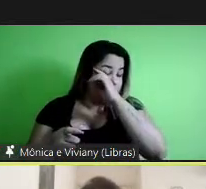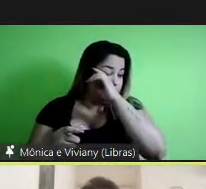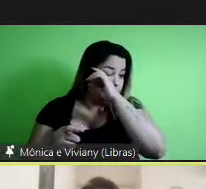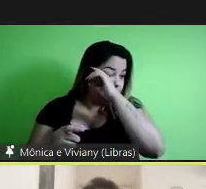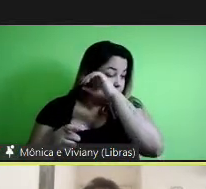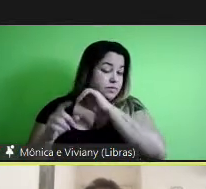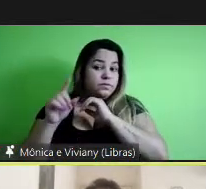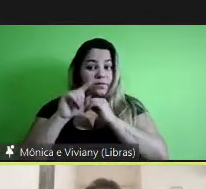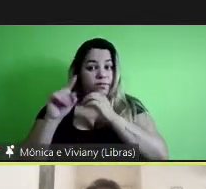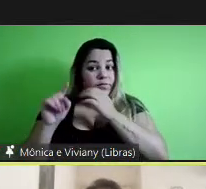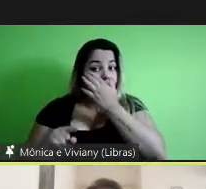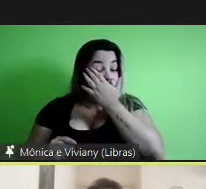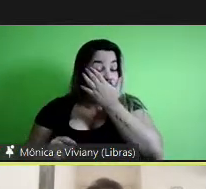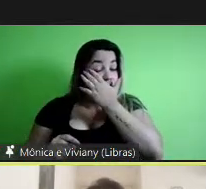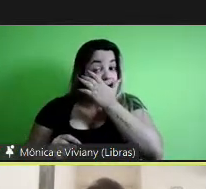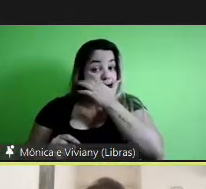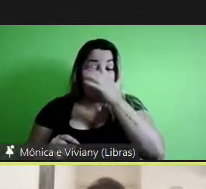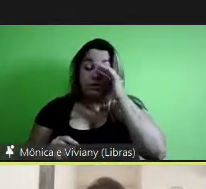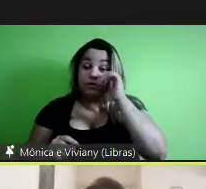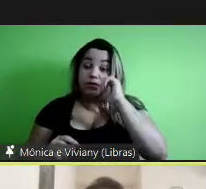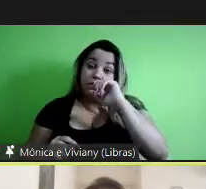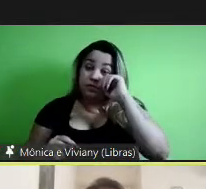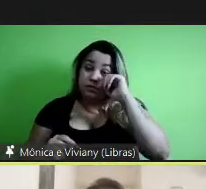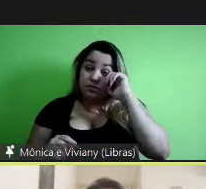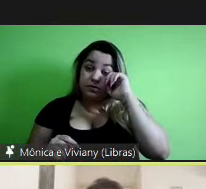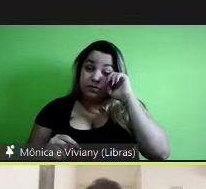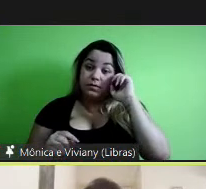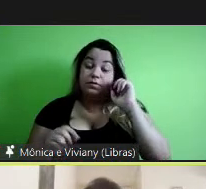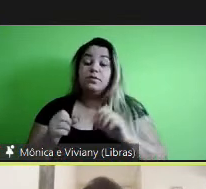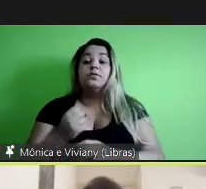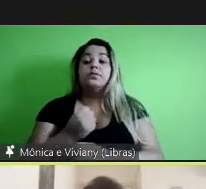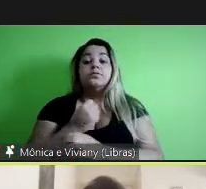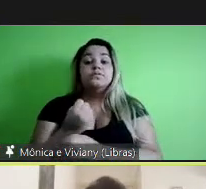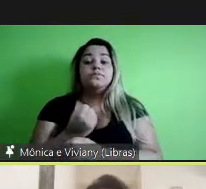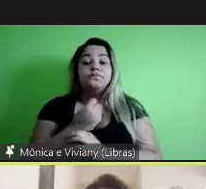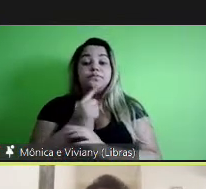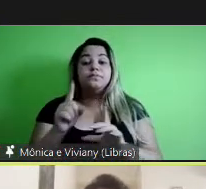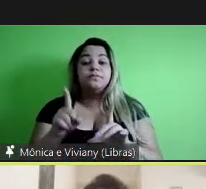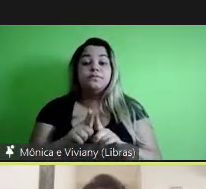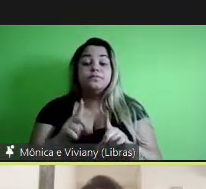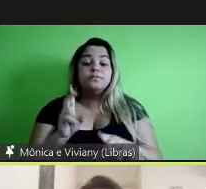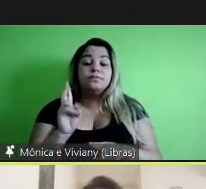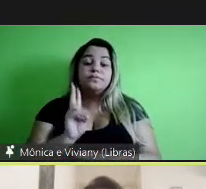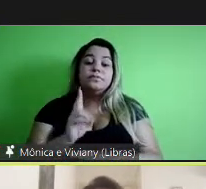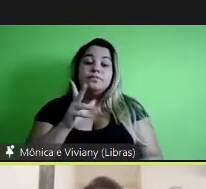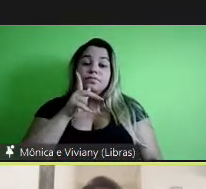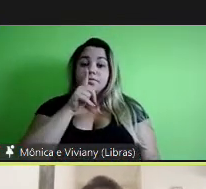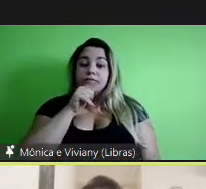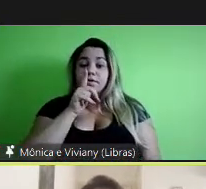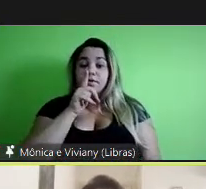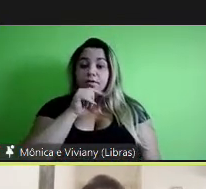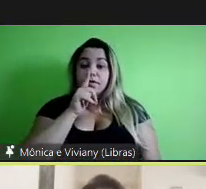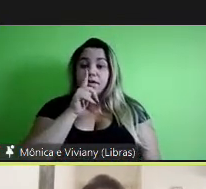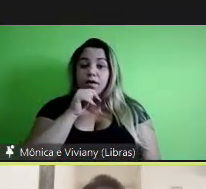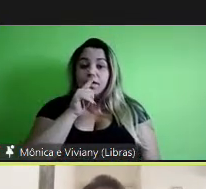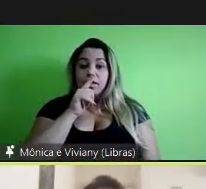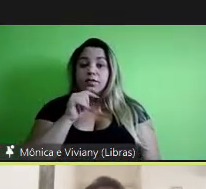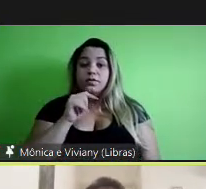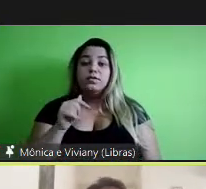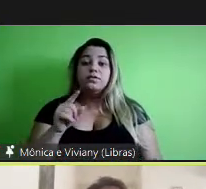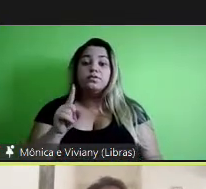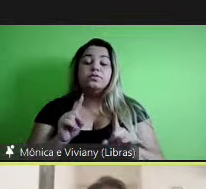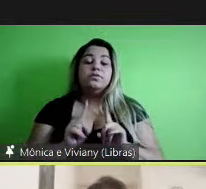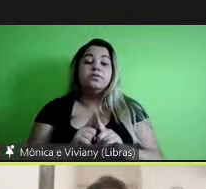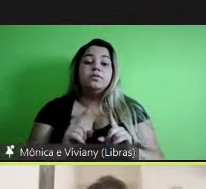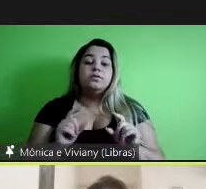in the energy the systems that are sustainable for the conservation of water, which I did